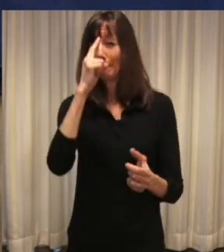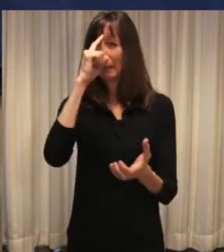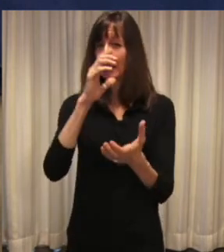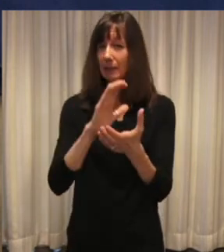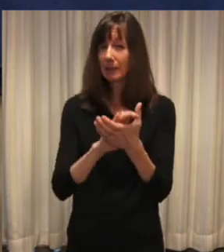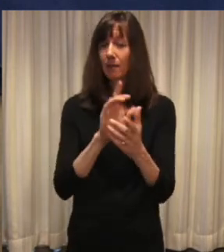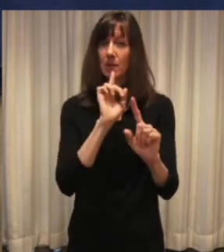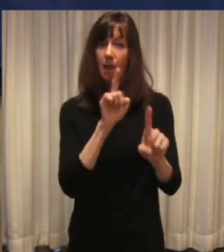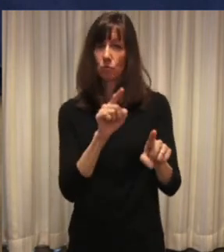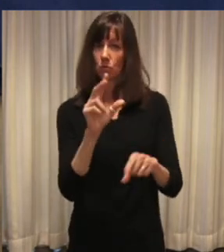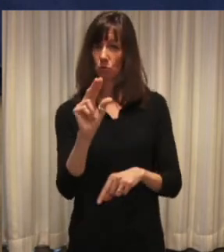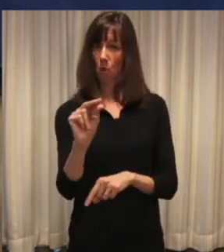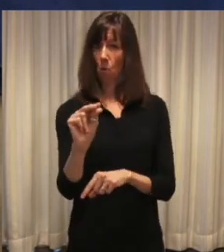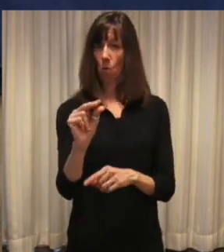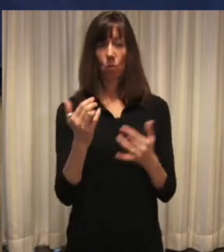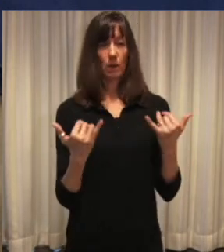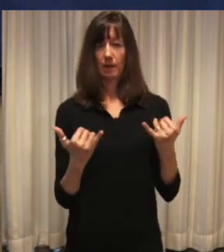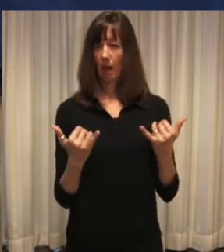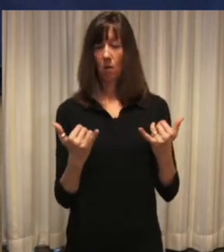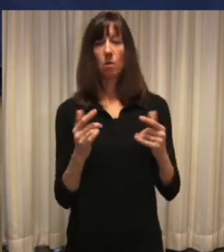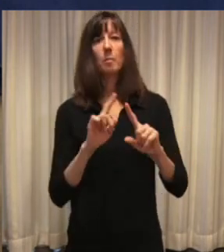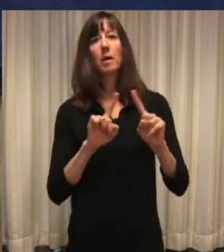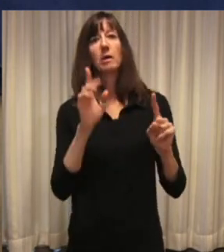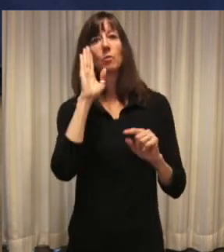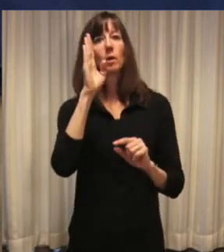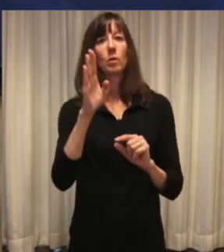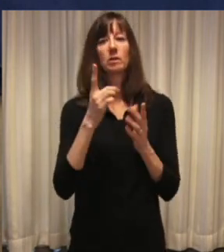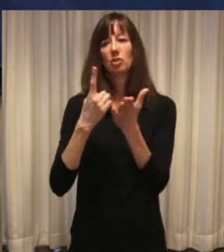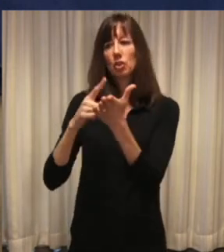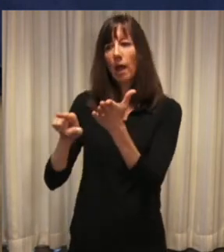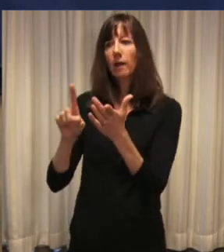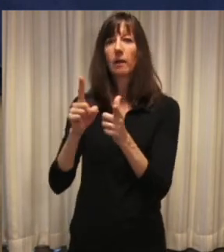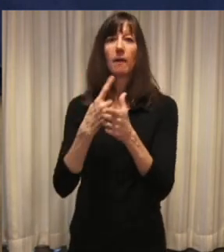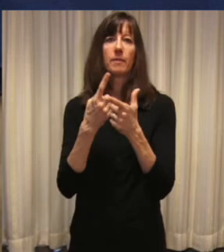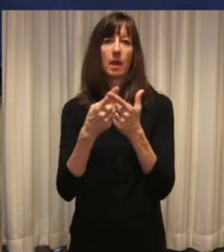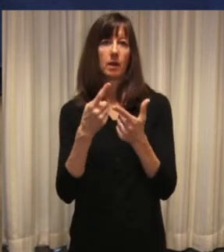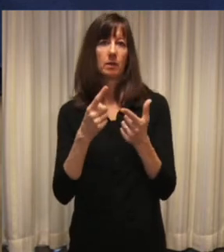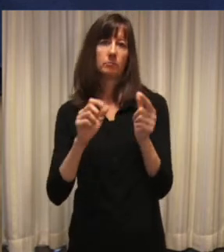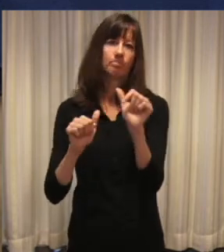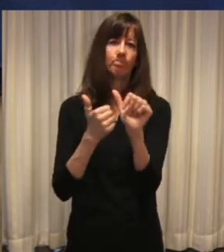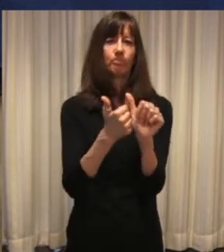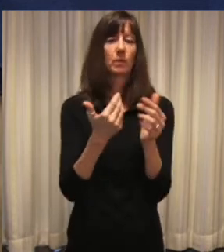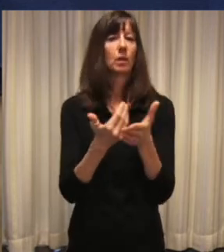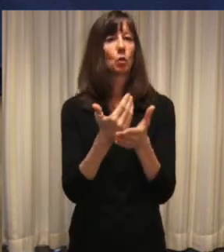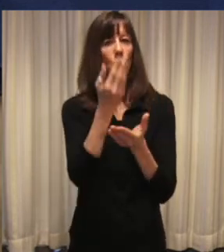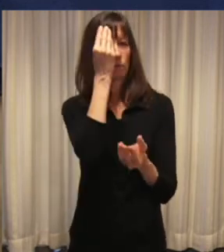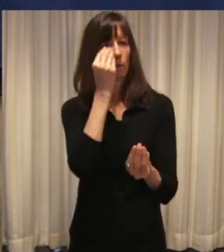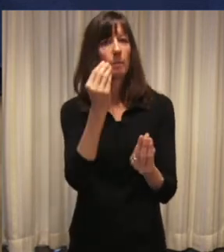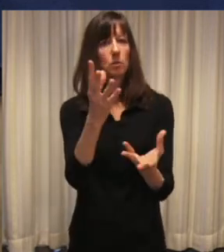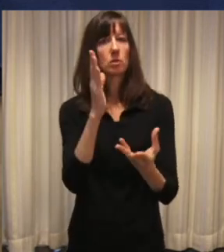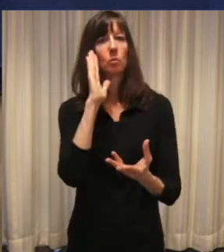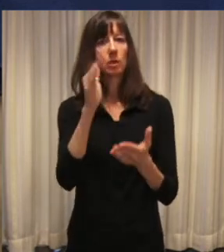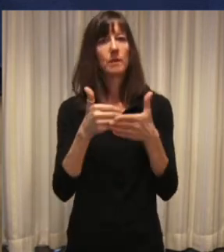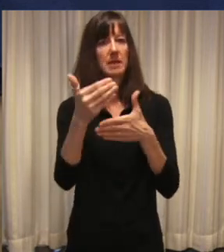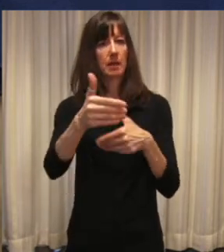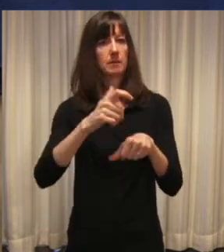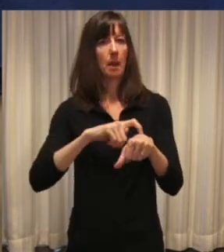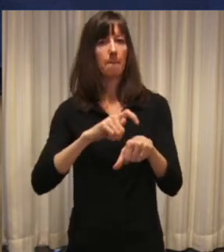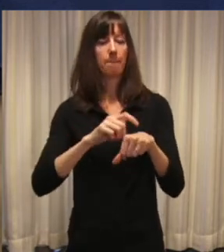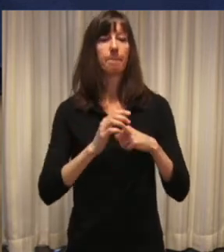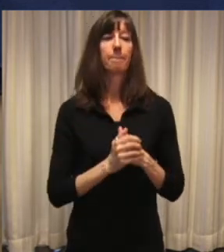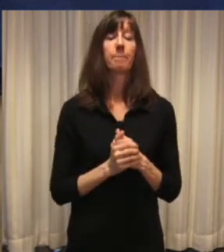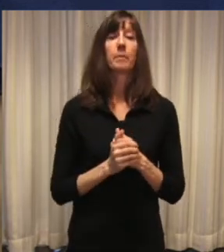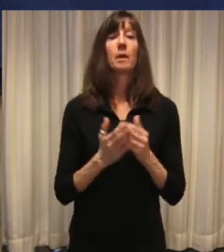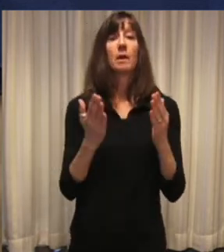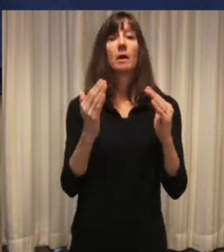this thread or in the next update, David. That's a good question. I just don't know the answer to that. And a follow-up question from Andrew that